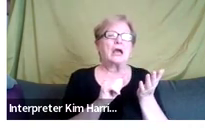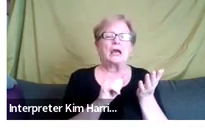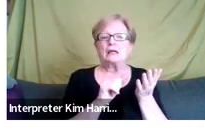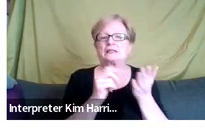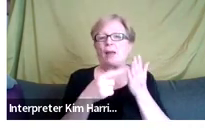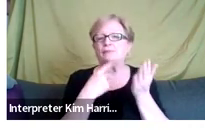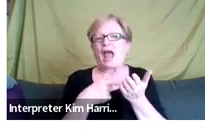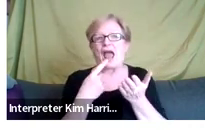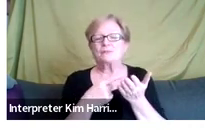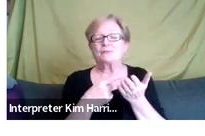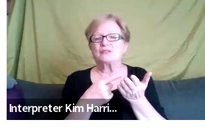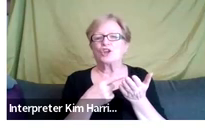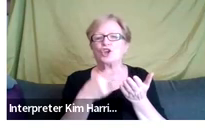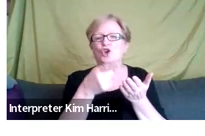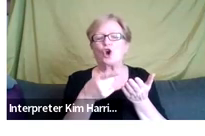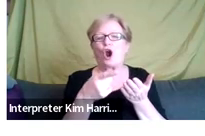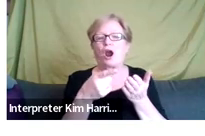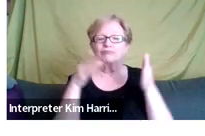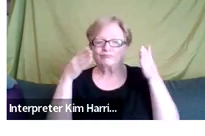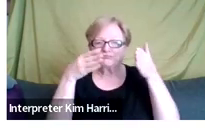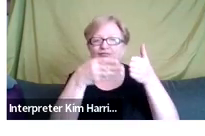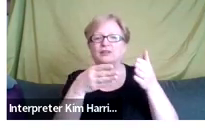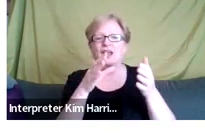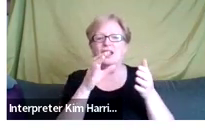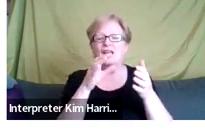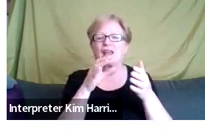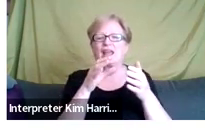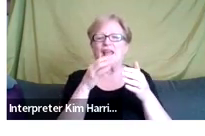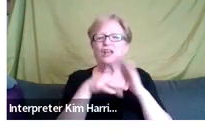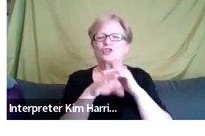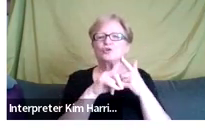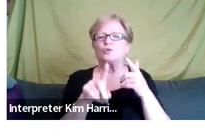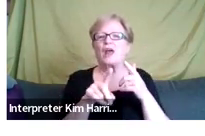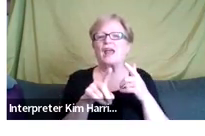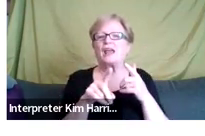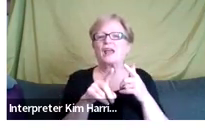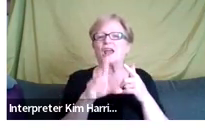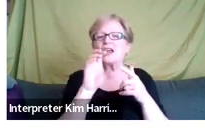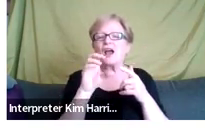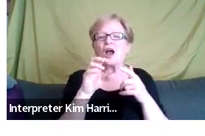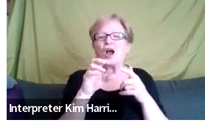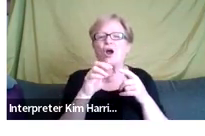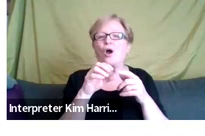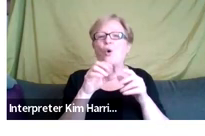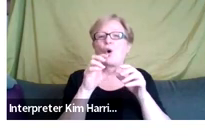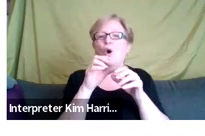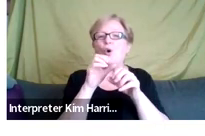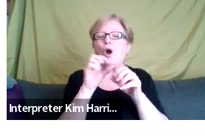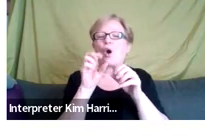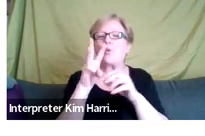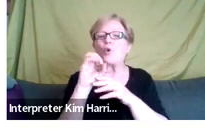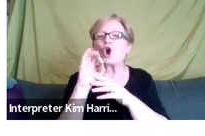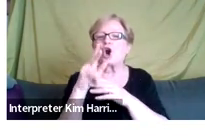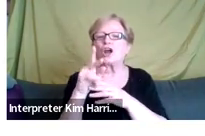oftentimes kind of funneled into like sheltered workshops or like working like in a